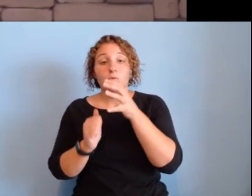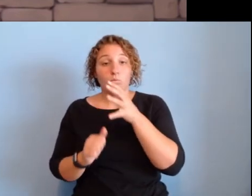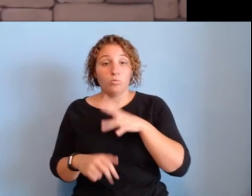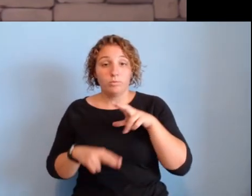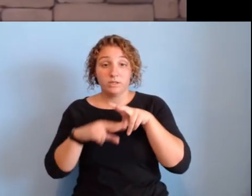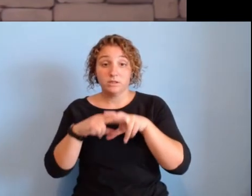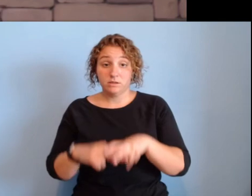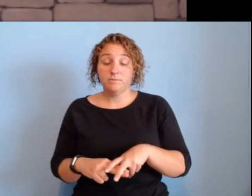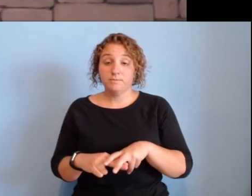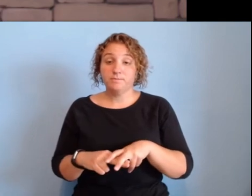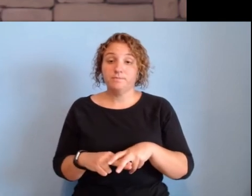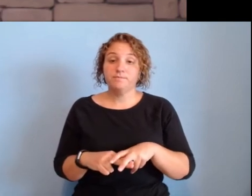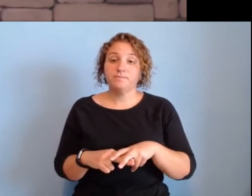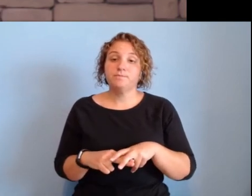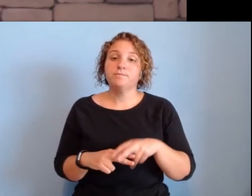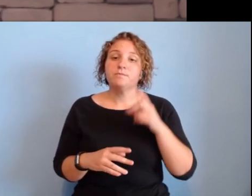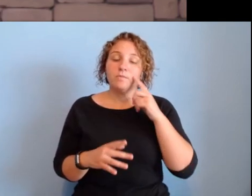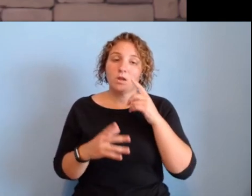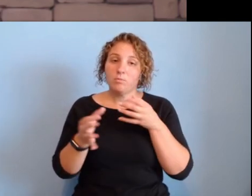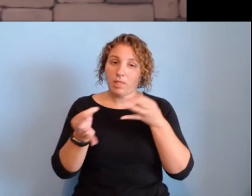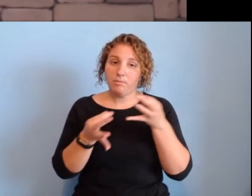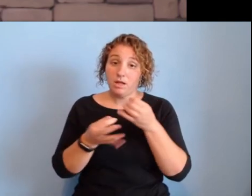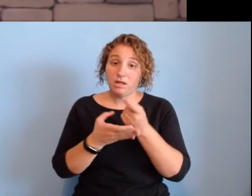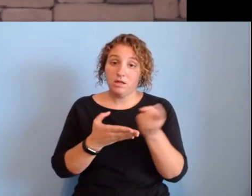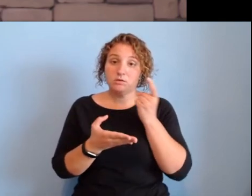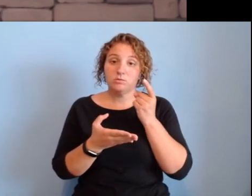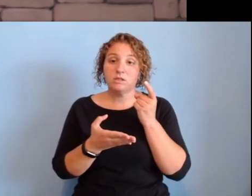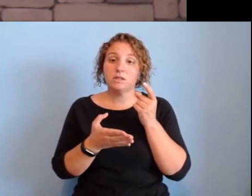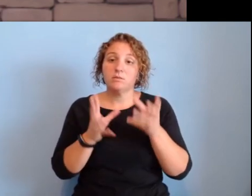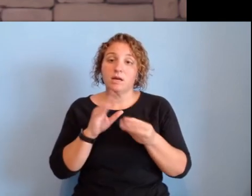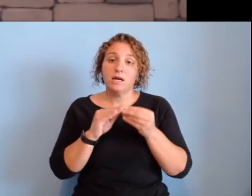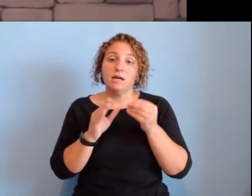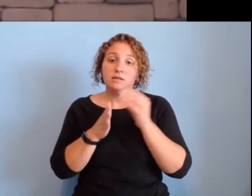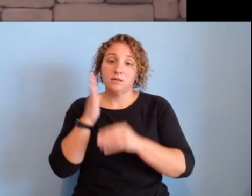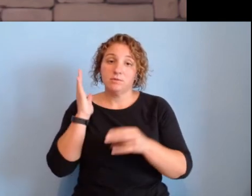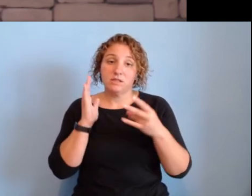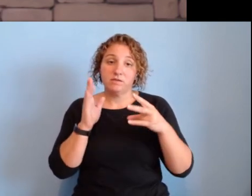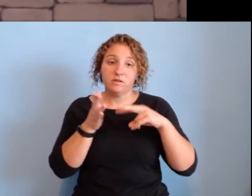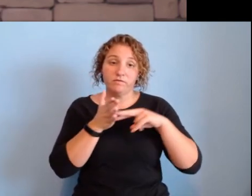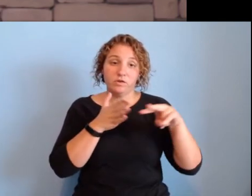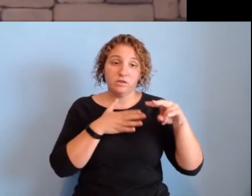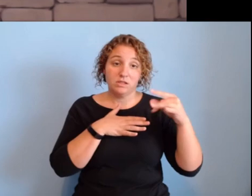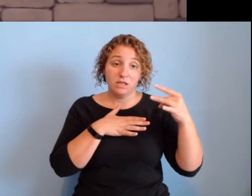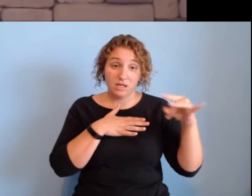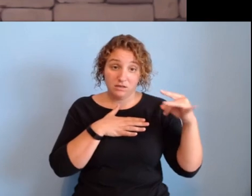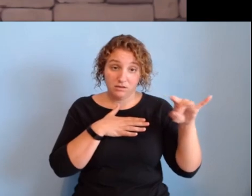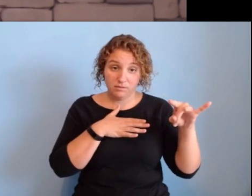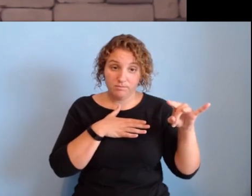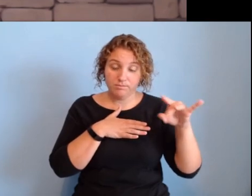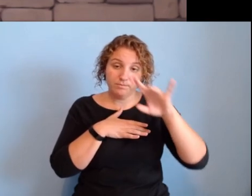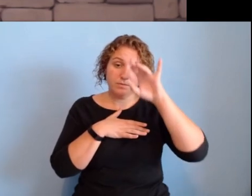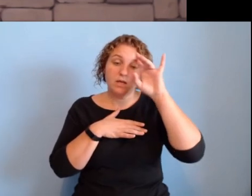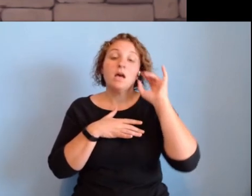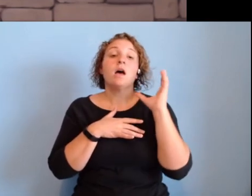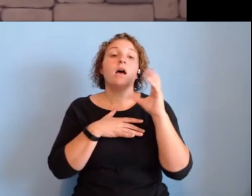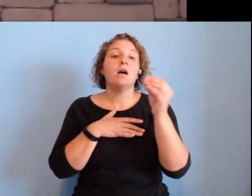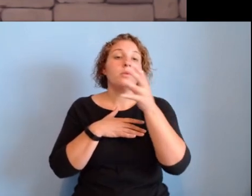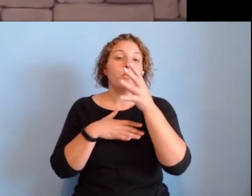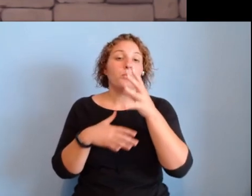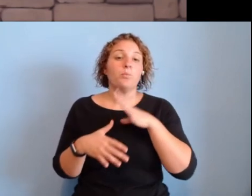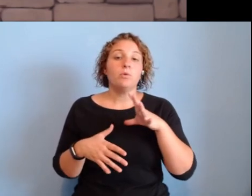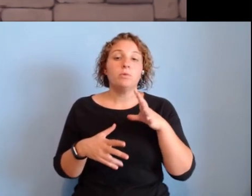last week. Add to that chapter 17, verse 18. You'll get further detail. And the woman which